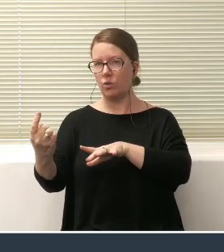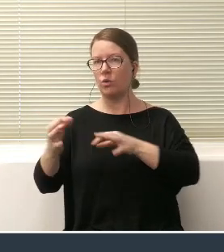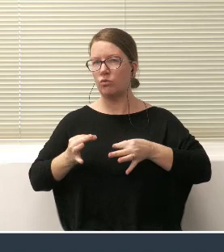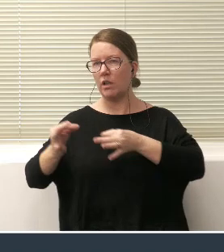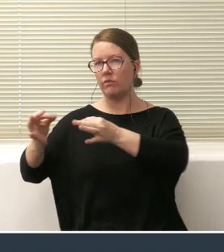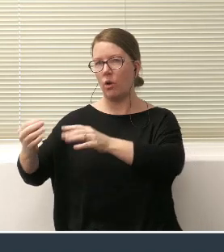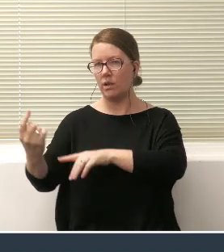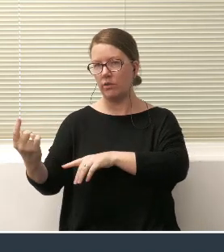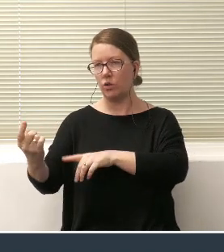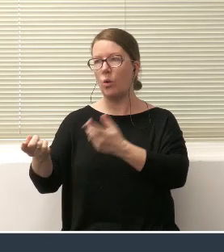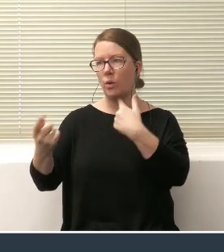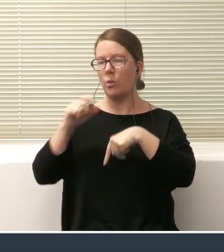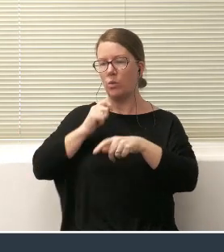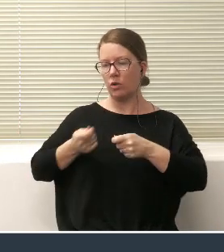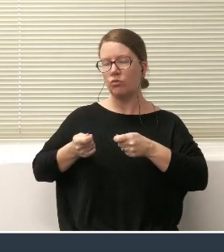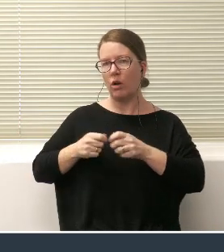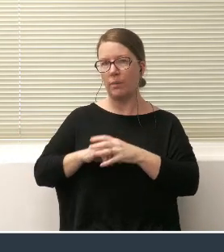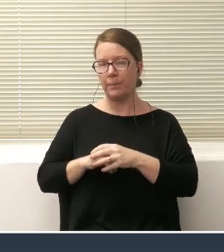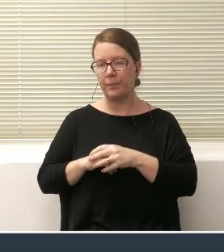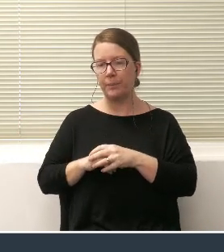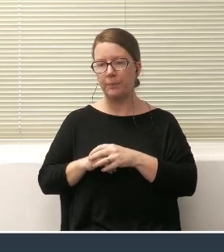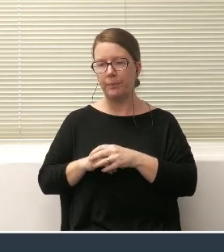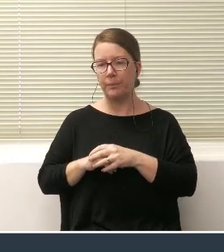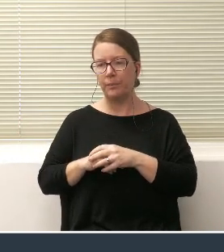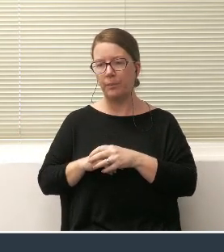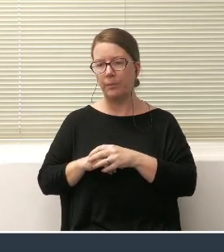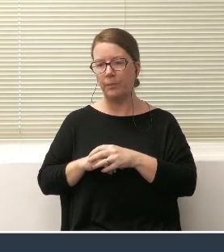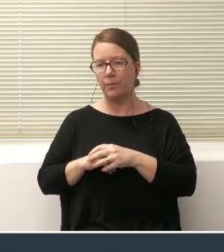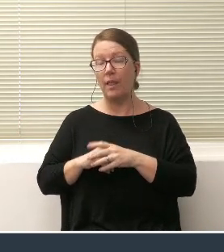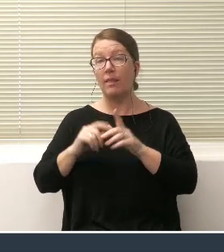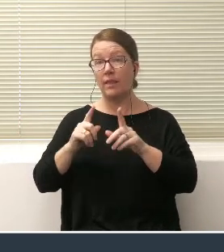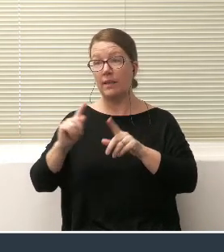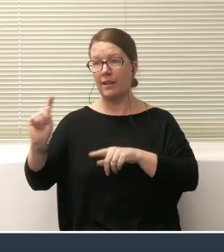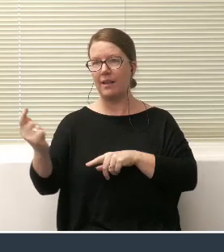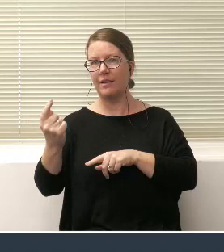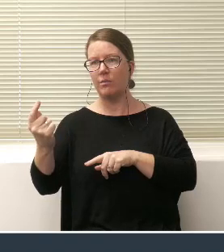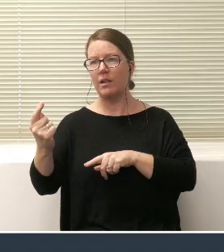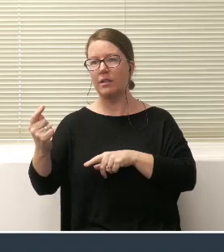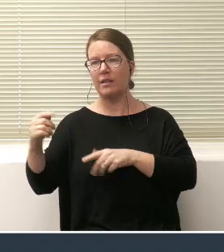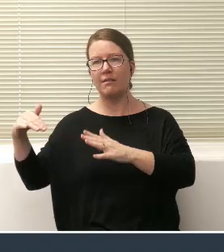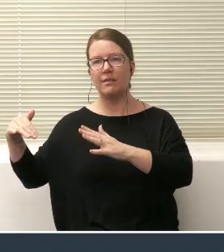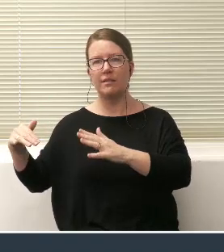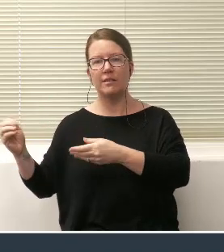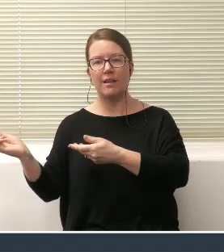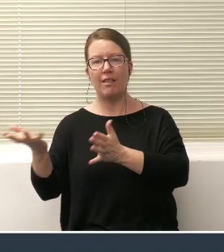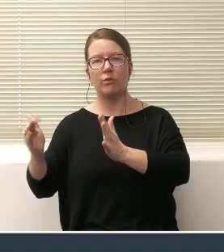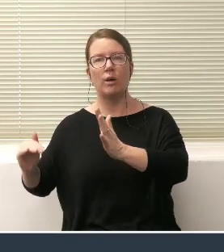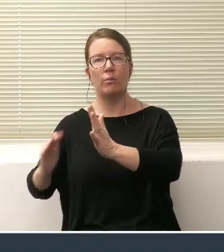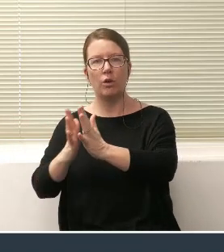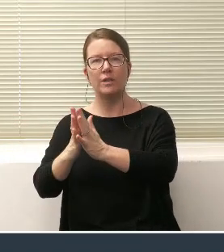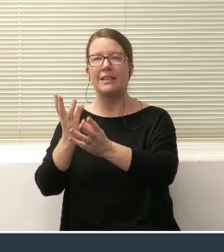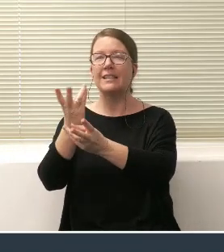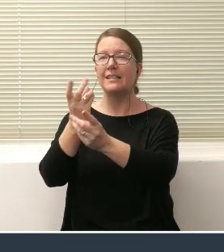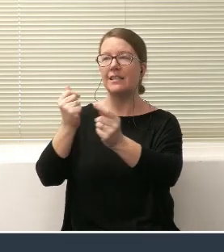transferred the housing to. And through an independent delivery approach, there possibly could be redevelopment of